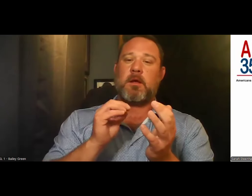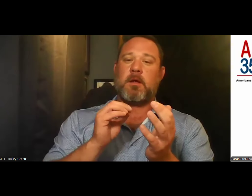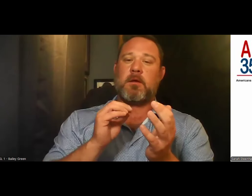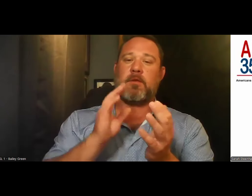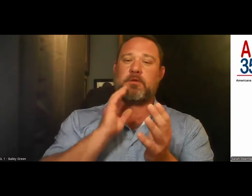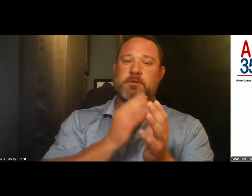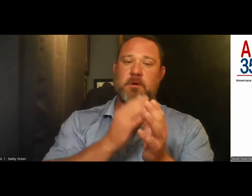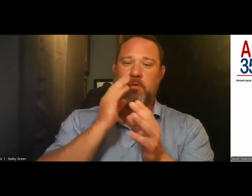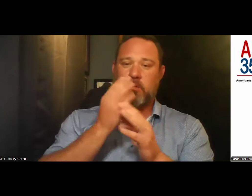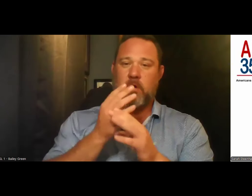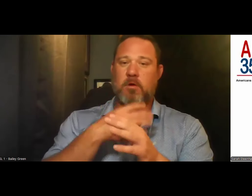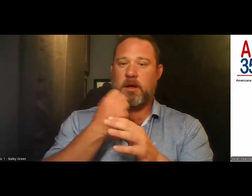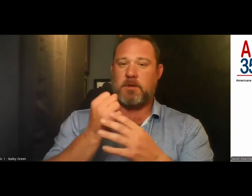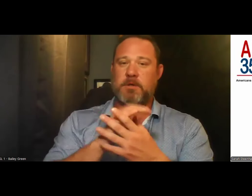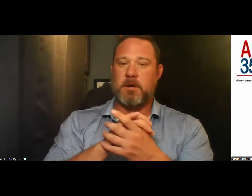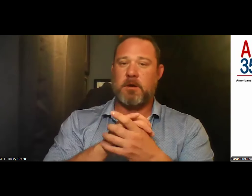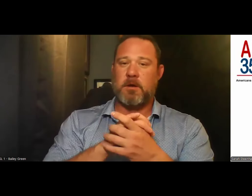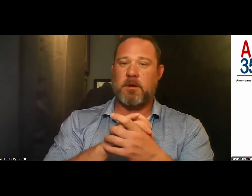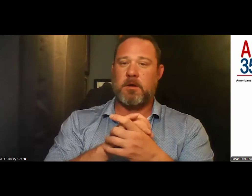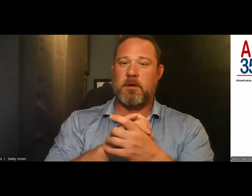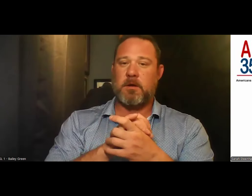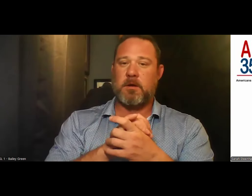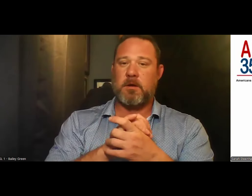son or daughter ages as well. So